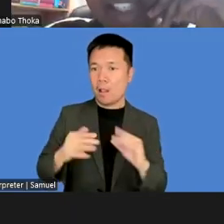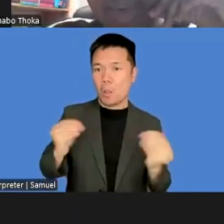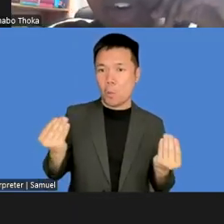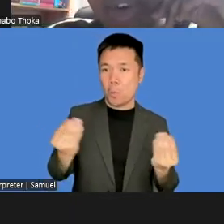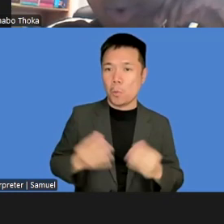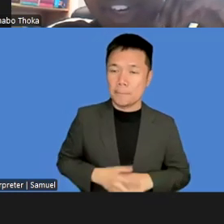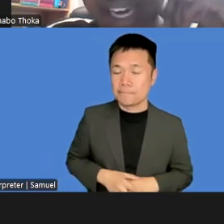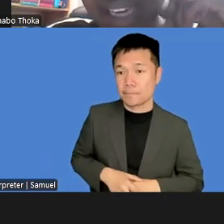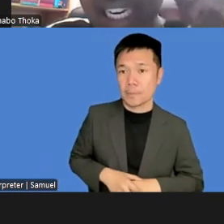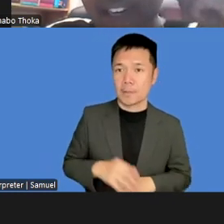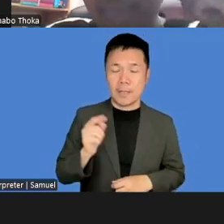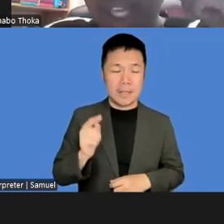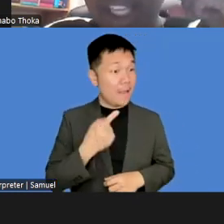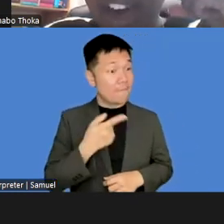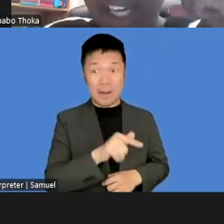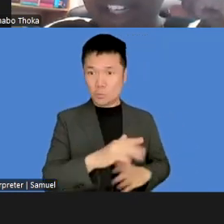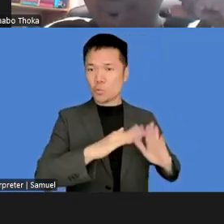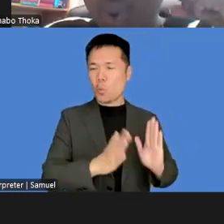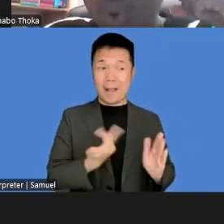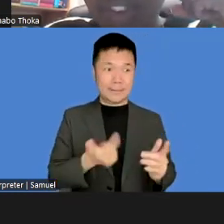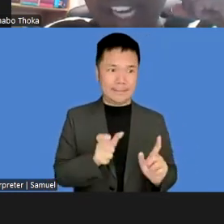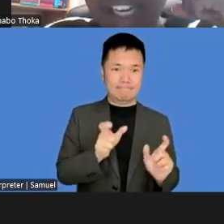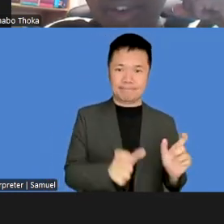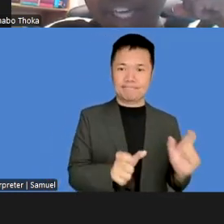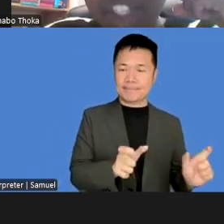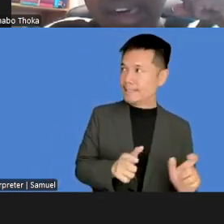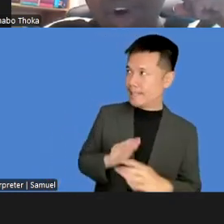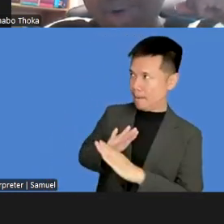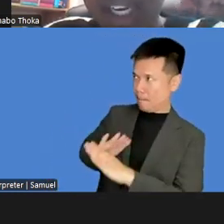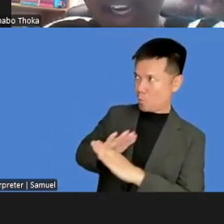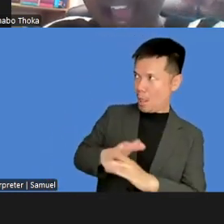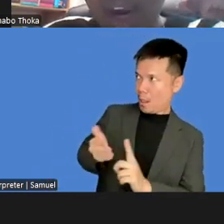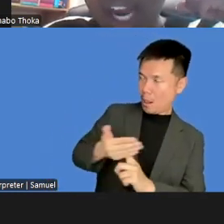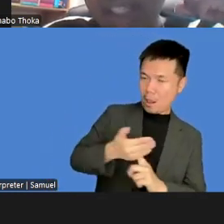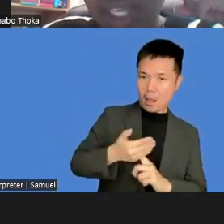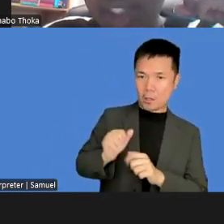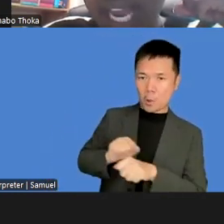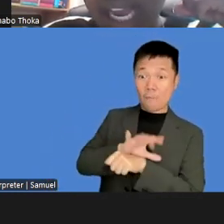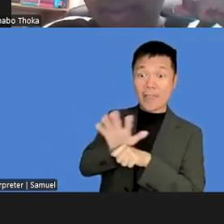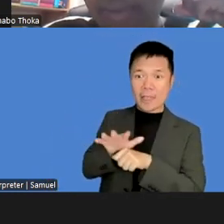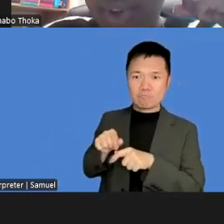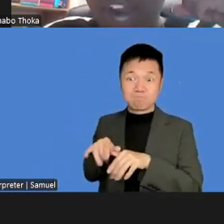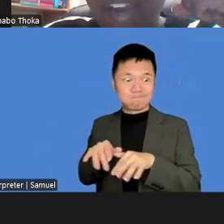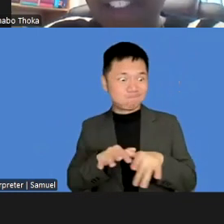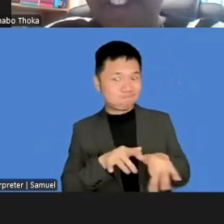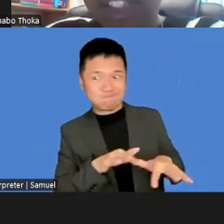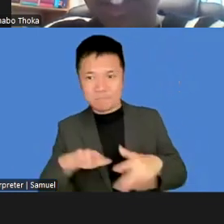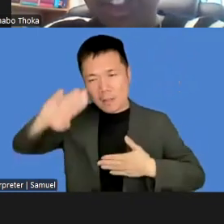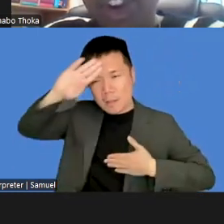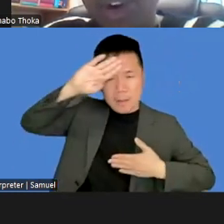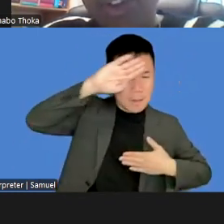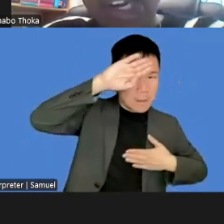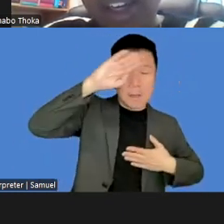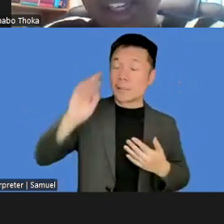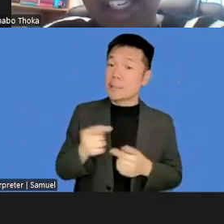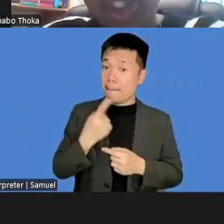combat the spreading of COVID-19. The directives also provided information, including on aspects regarding the phased